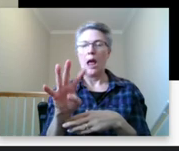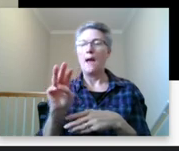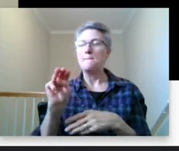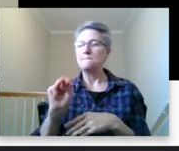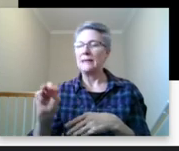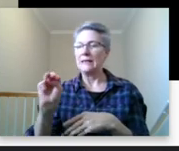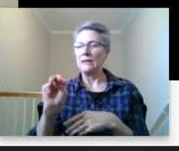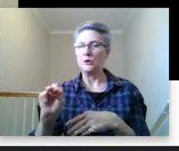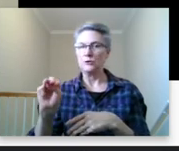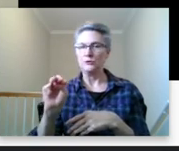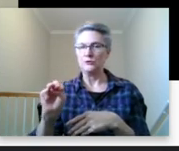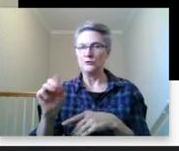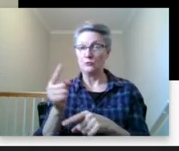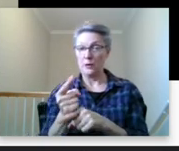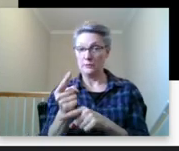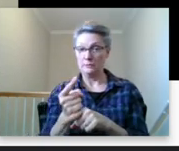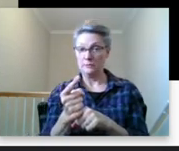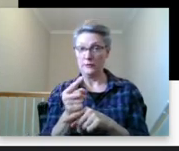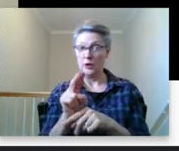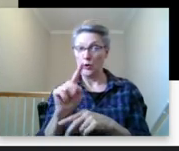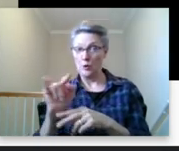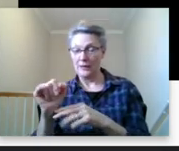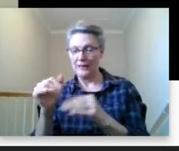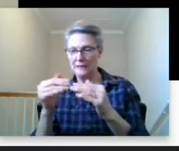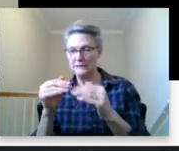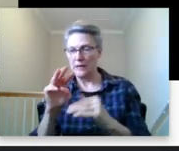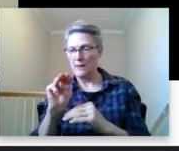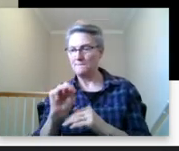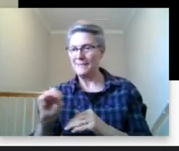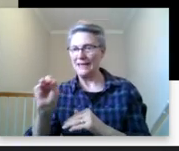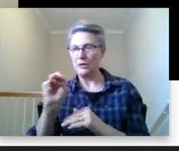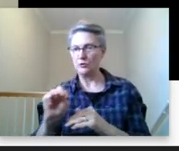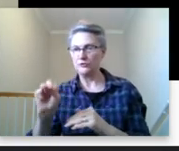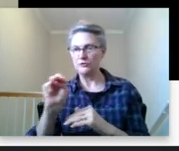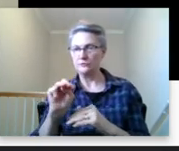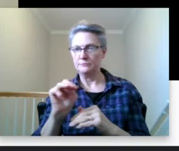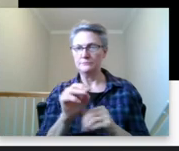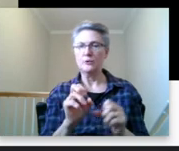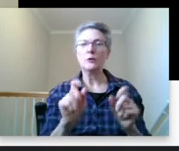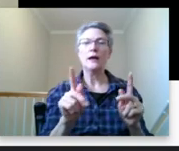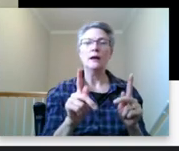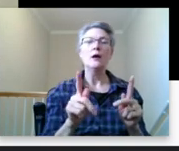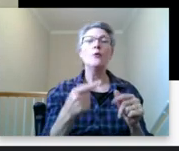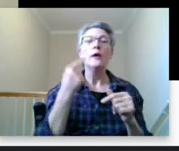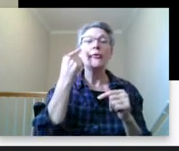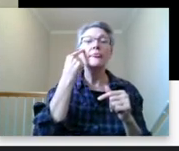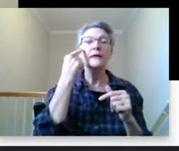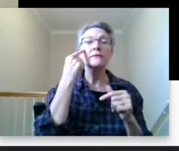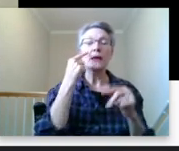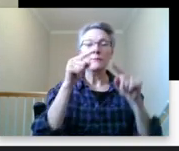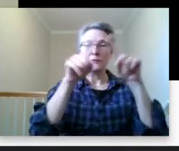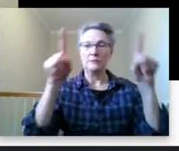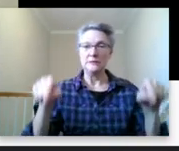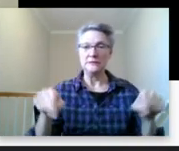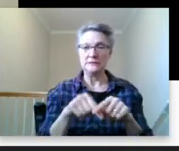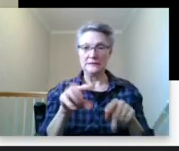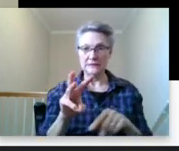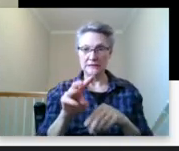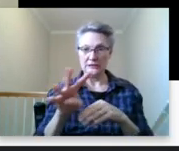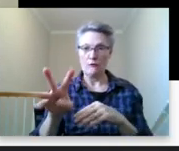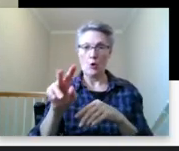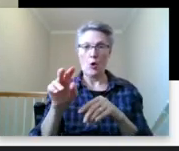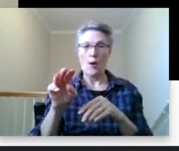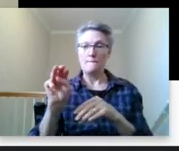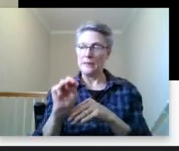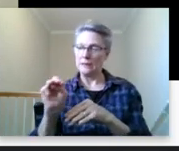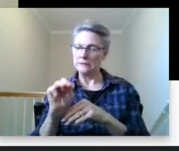meters, right? We go back up and look at that unit, 64 meters. All right, so we think that the perimeter is 64 meters. How could you